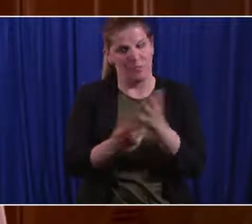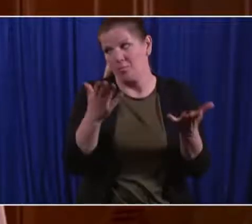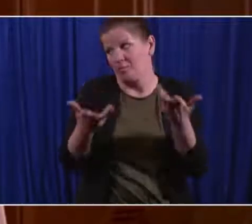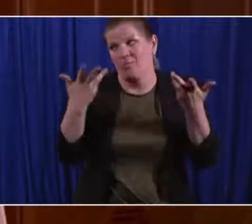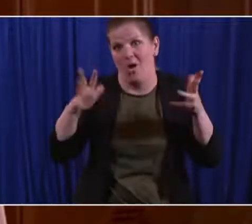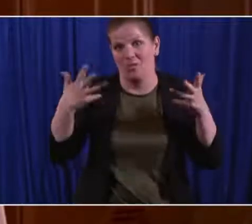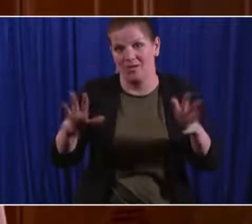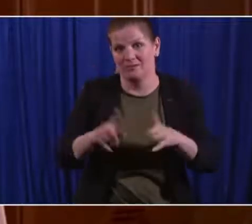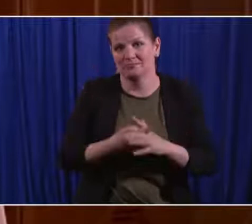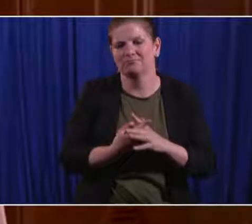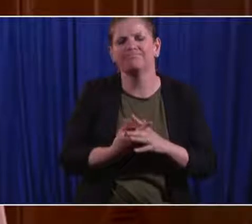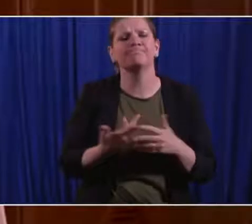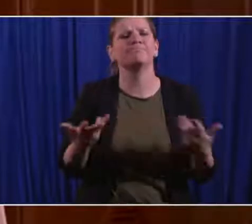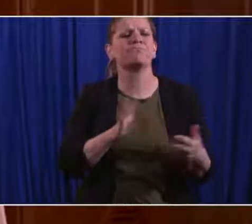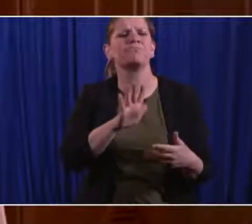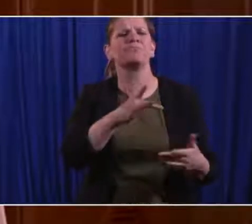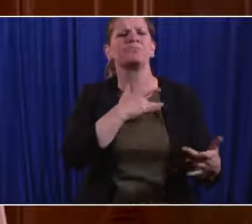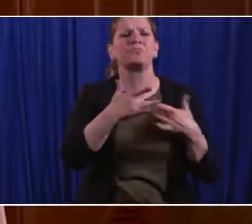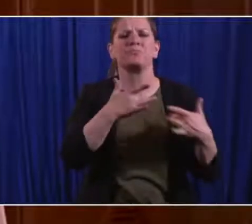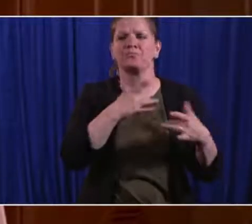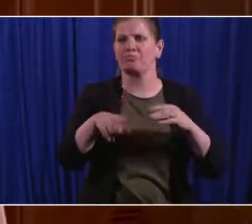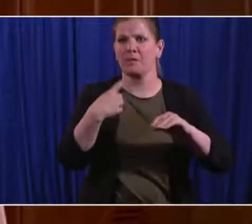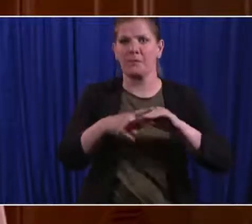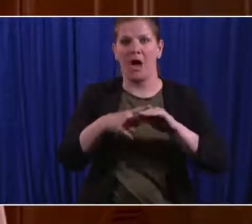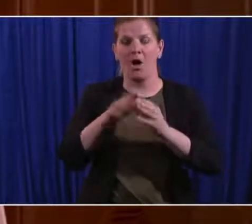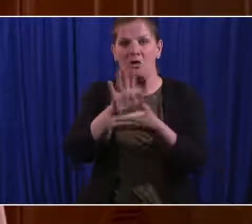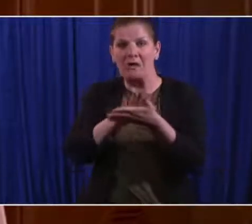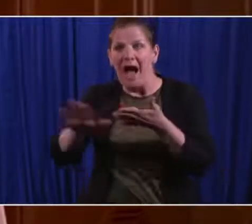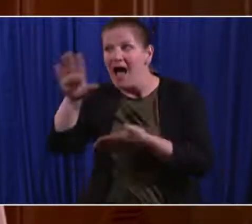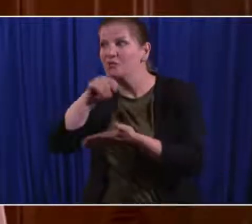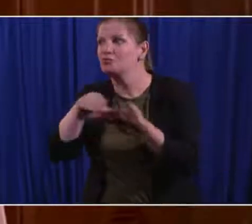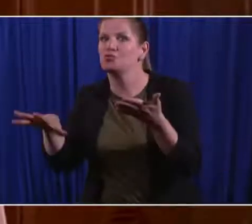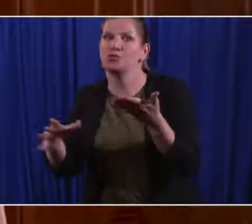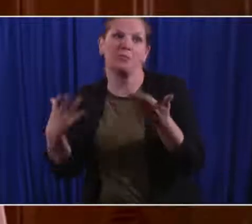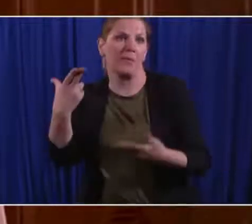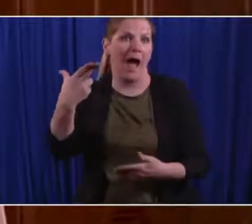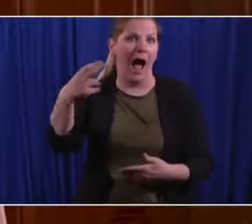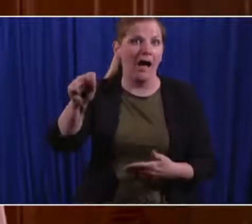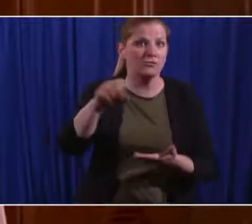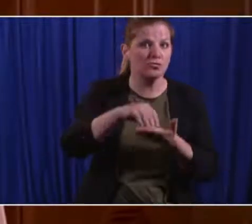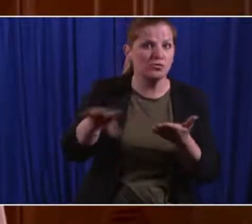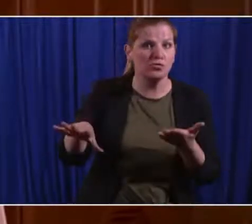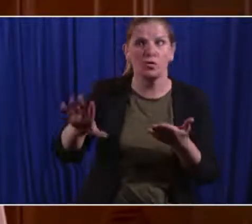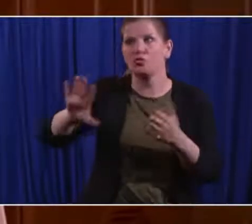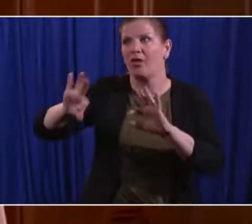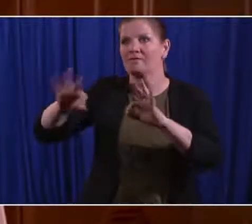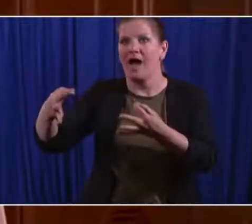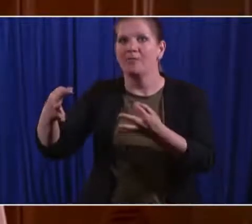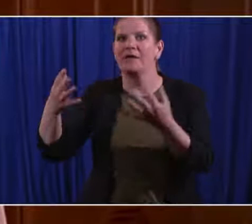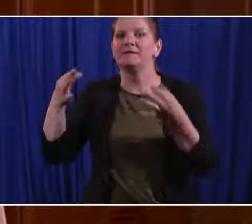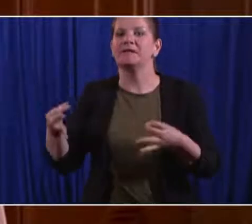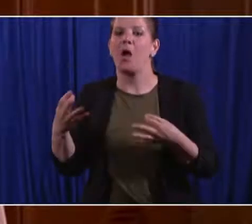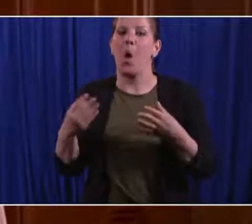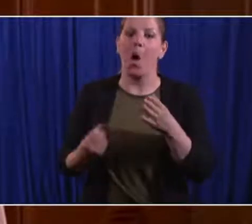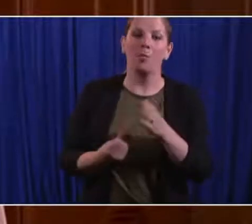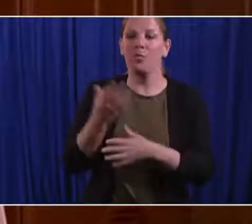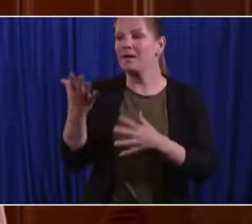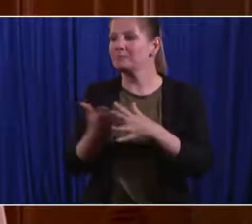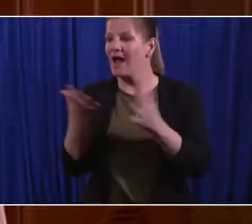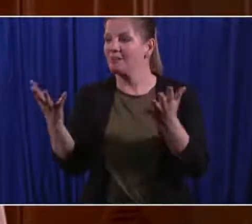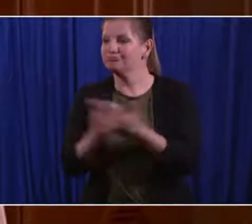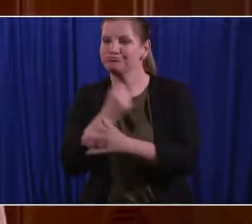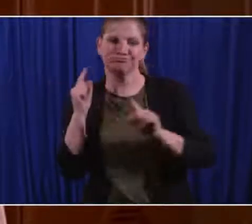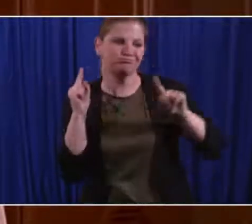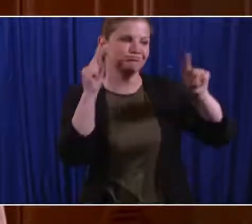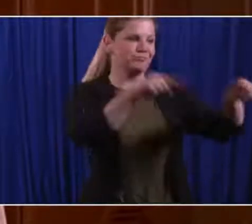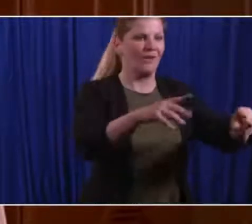level about either college kids, high school kids, or even families going on vacation, maybe going to Florida? There's, they've been in the news